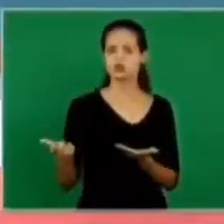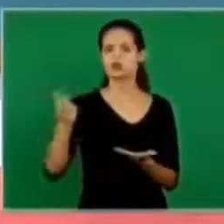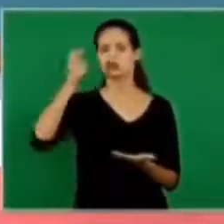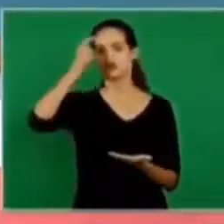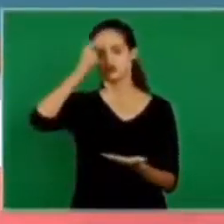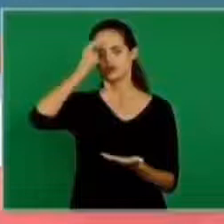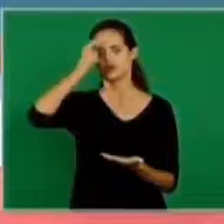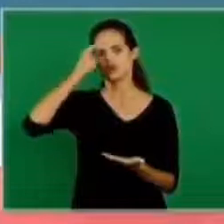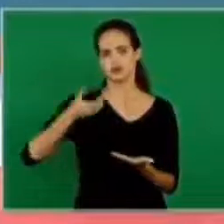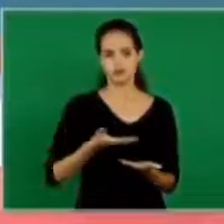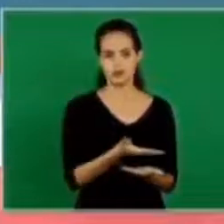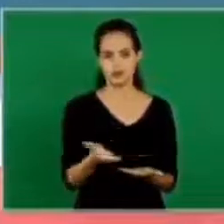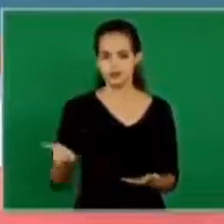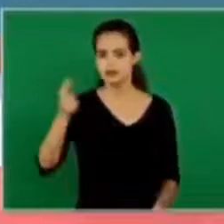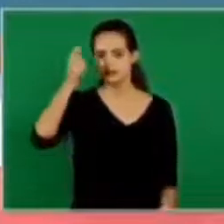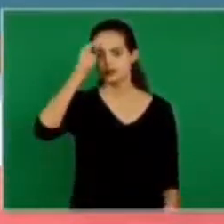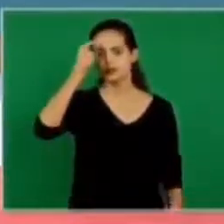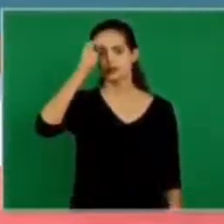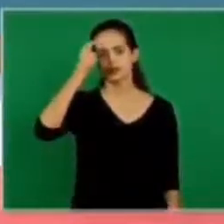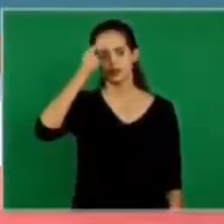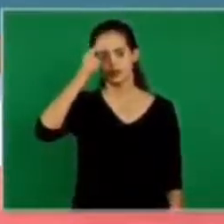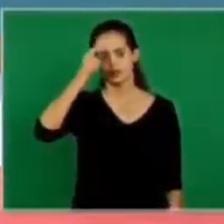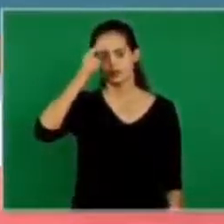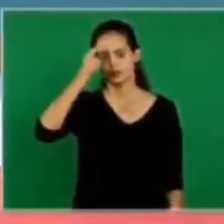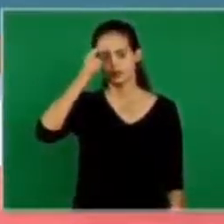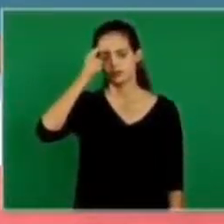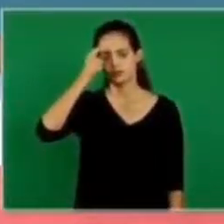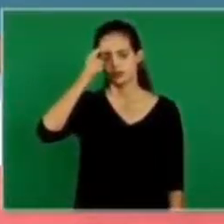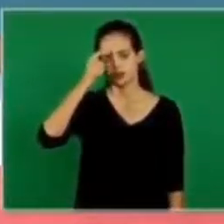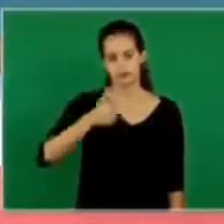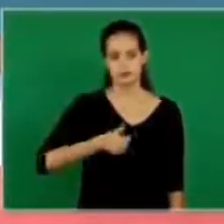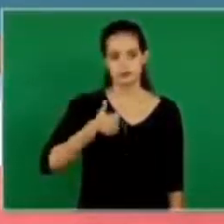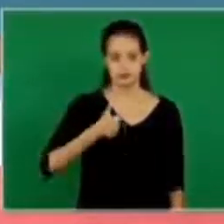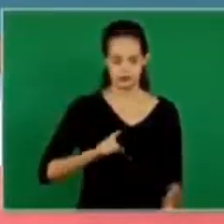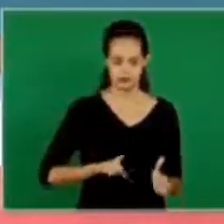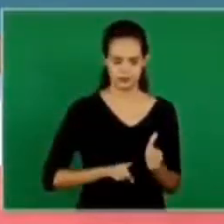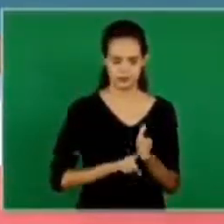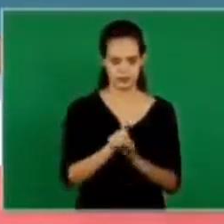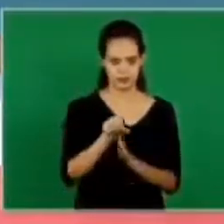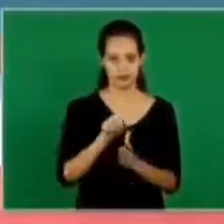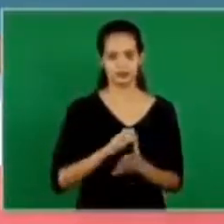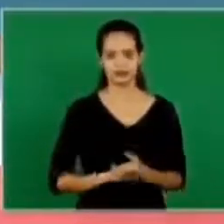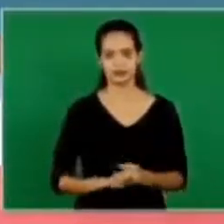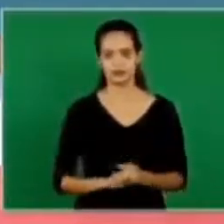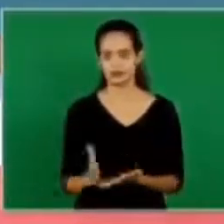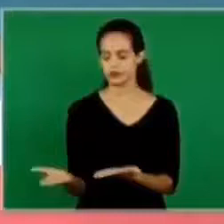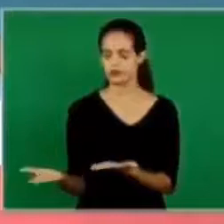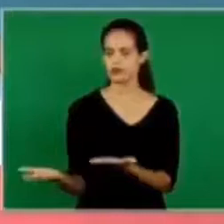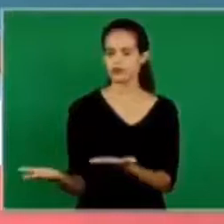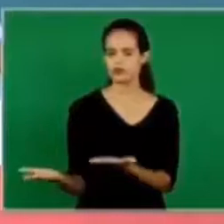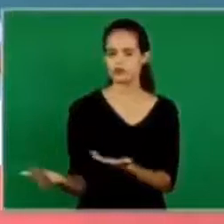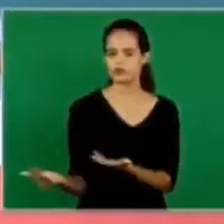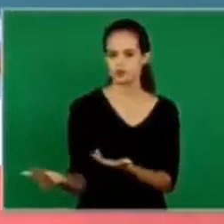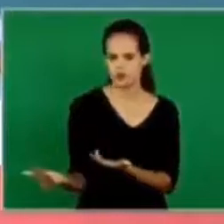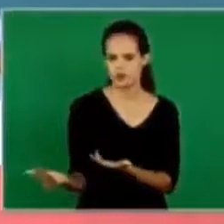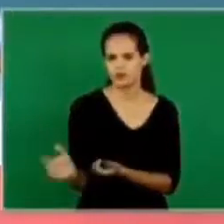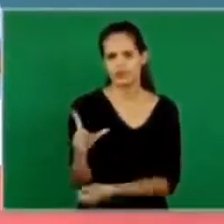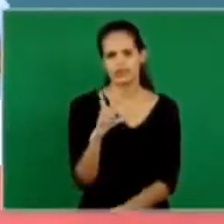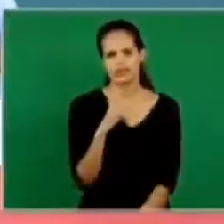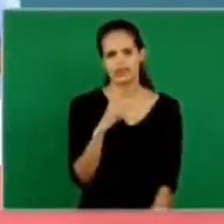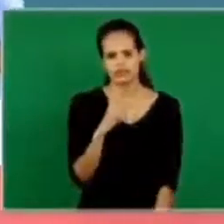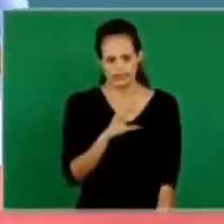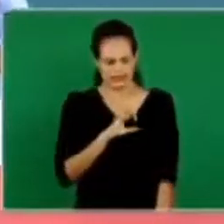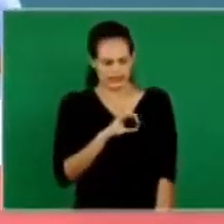the Lord wants a group of youth that are aware of the Bible. So the